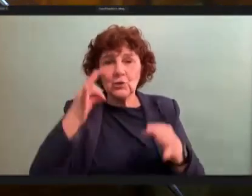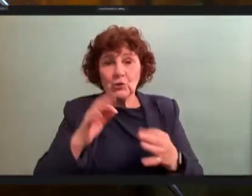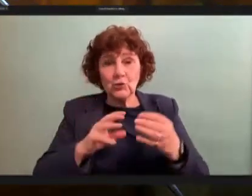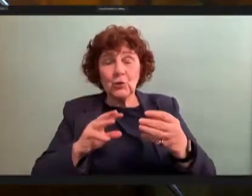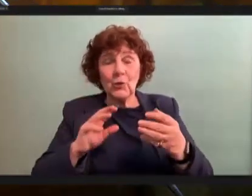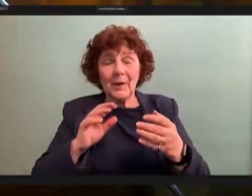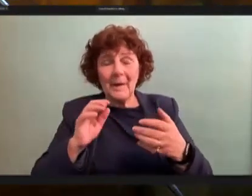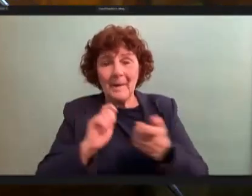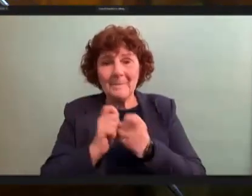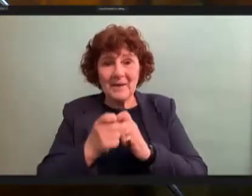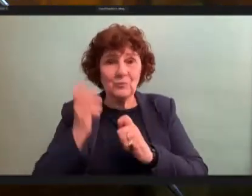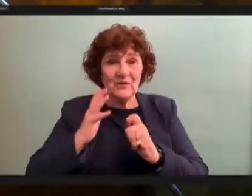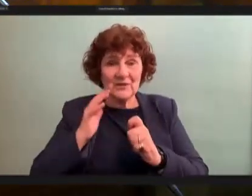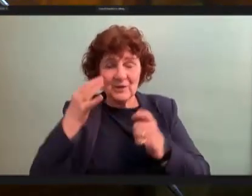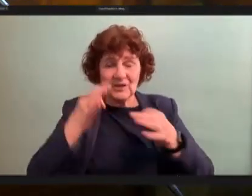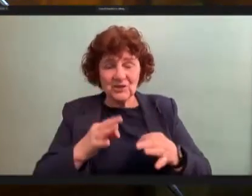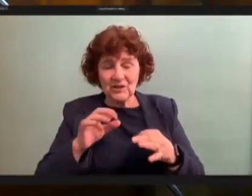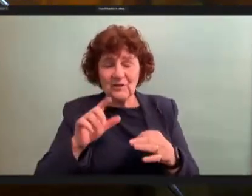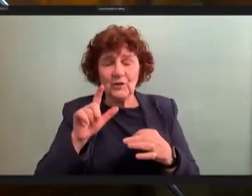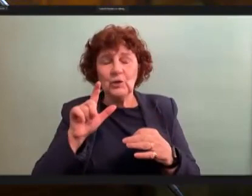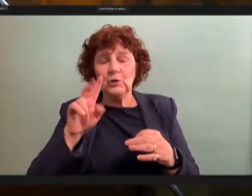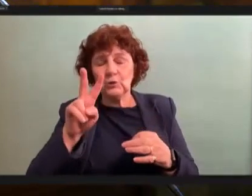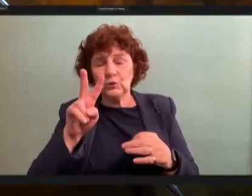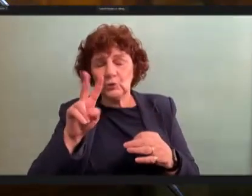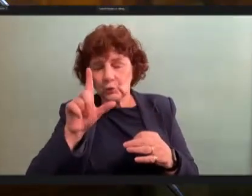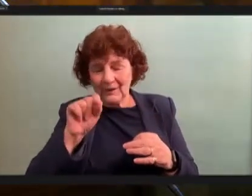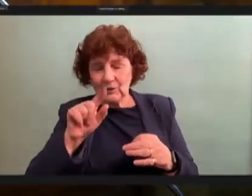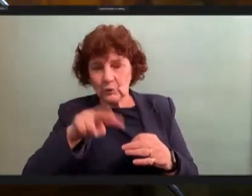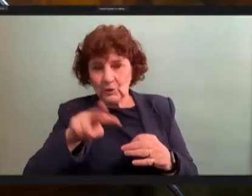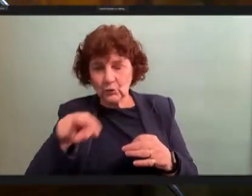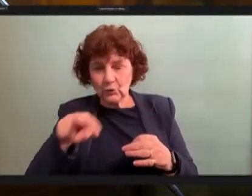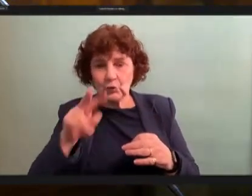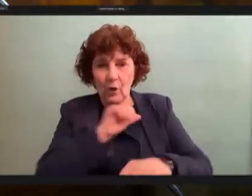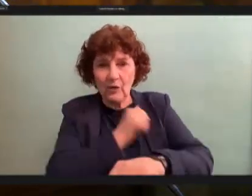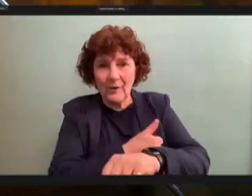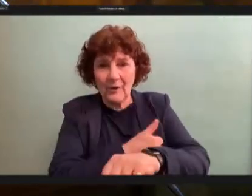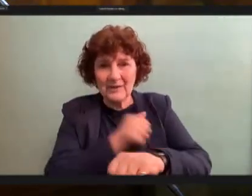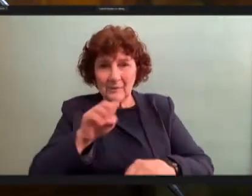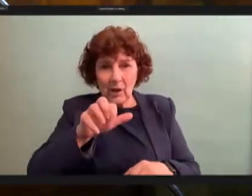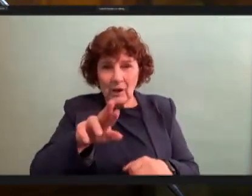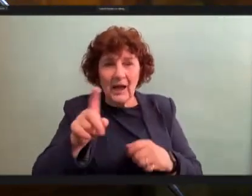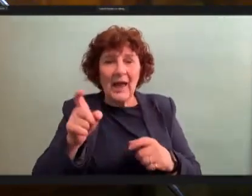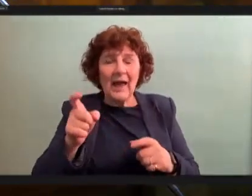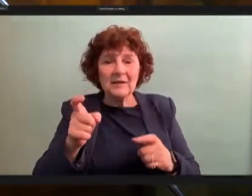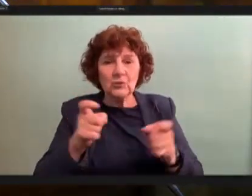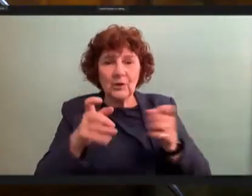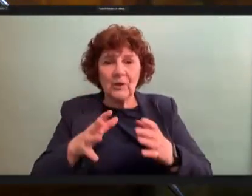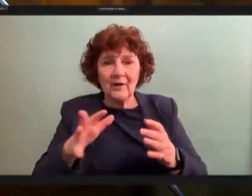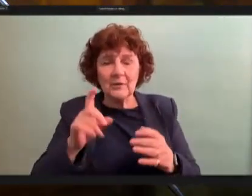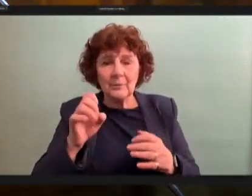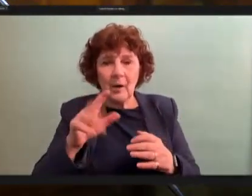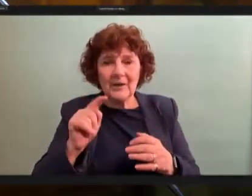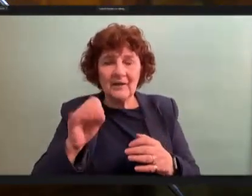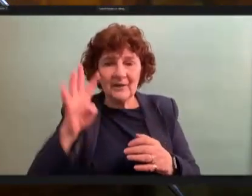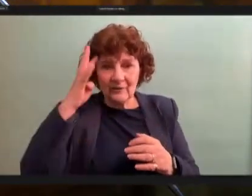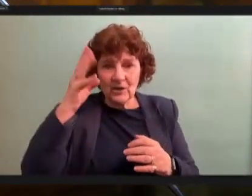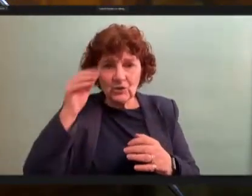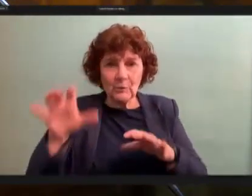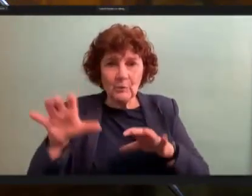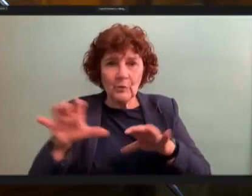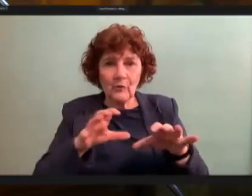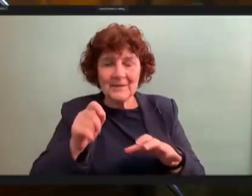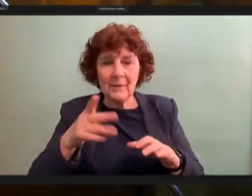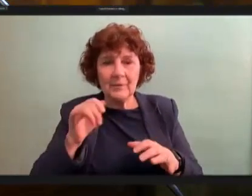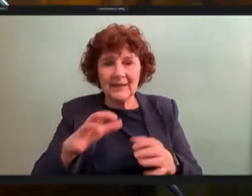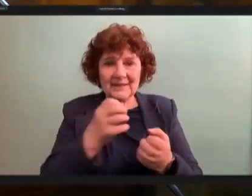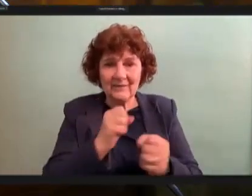of 2022, authorizing the mayor and the directors of the Departments of Innovation and Performance and Public Safety on behalf of the City